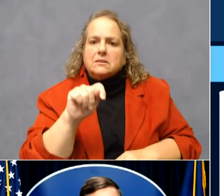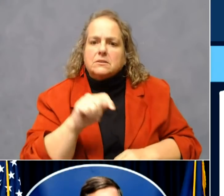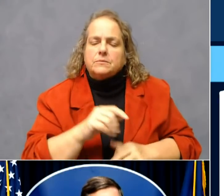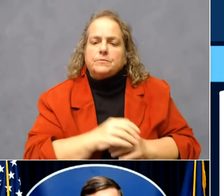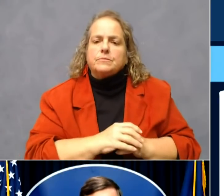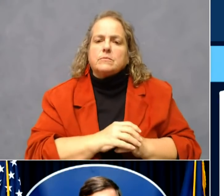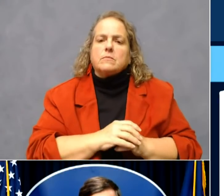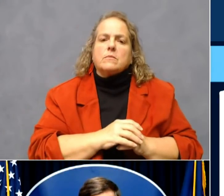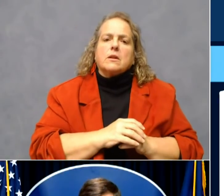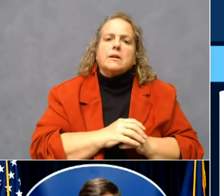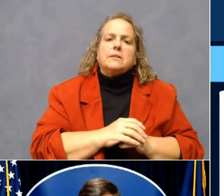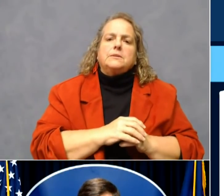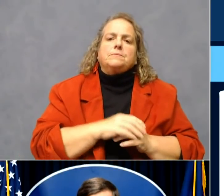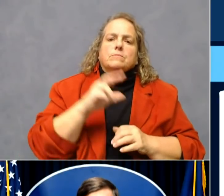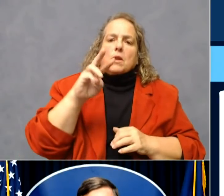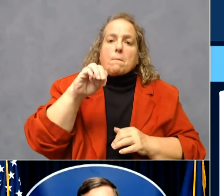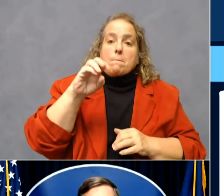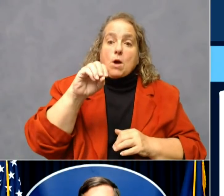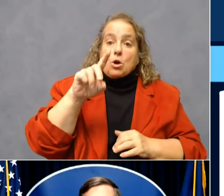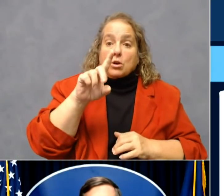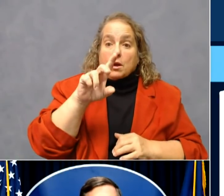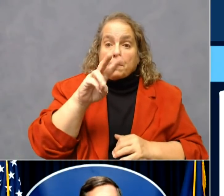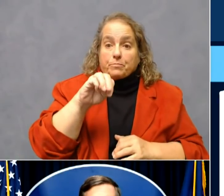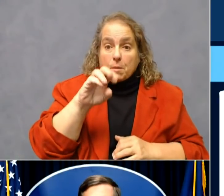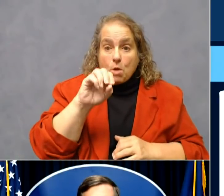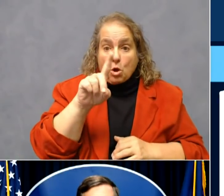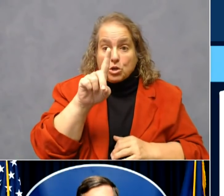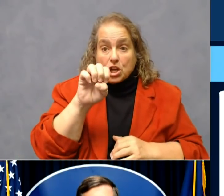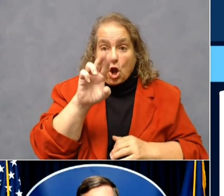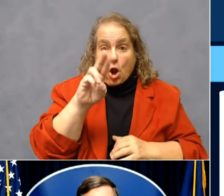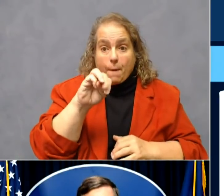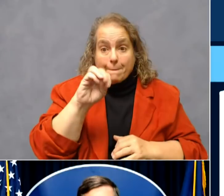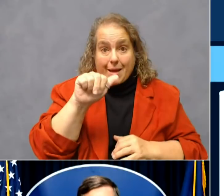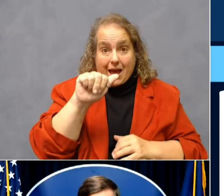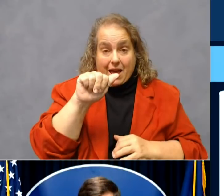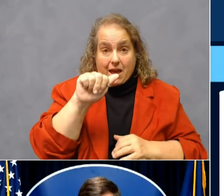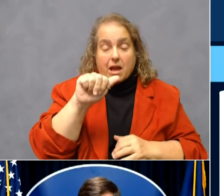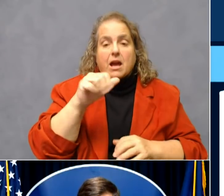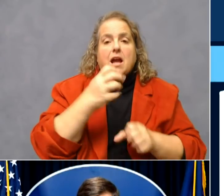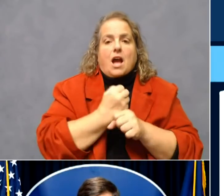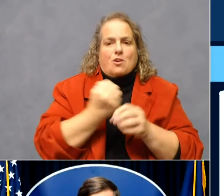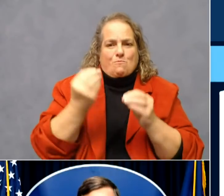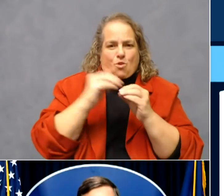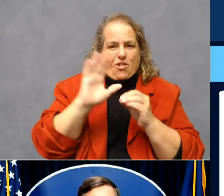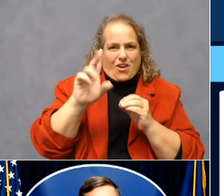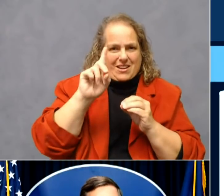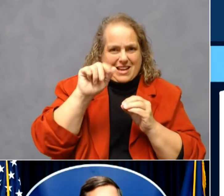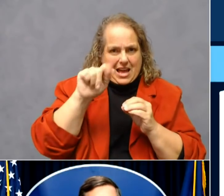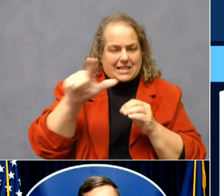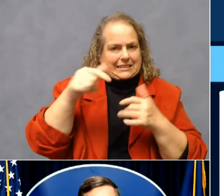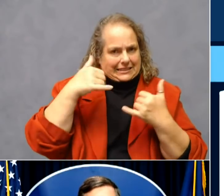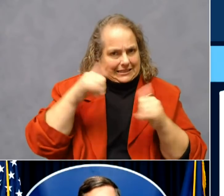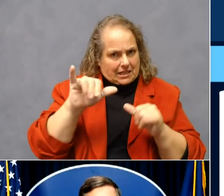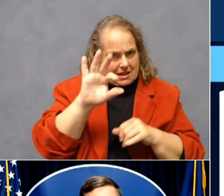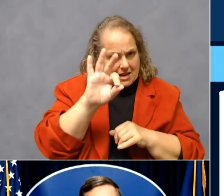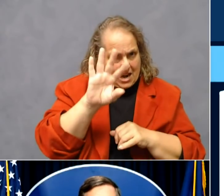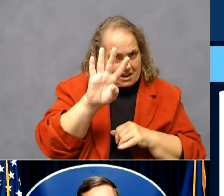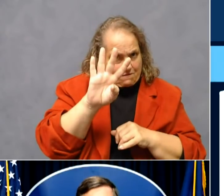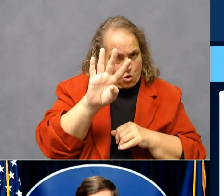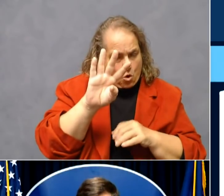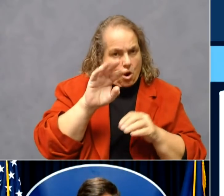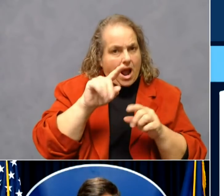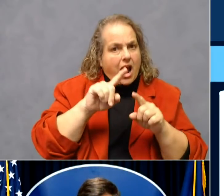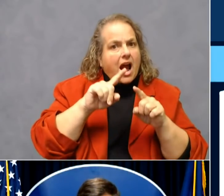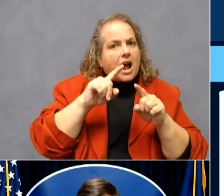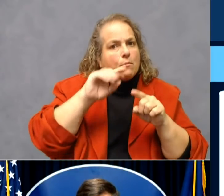got more of their data than the initial. It's still at least 94% effective, but here was the other piece. At least